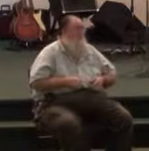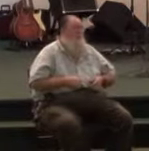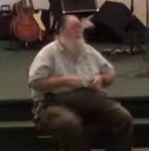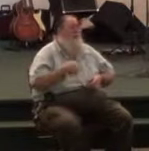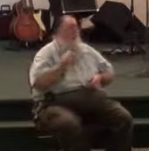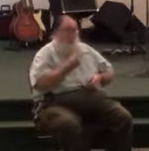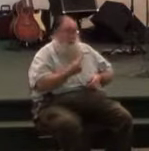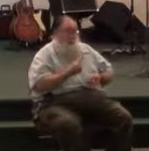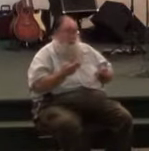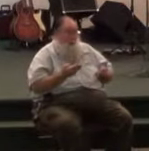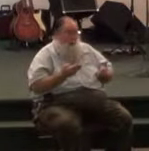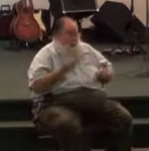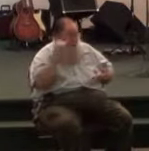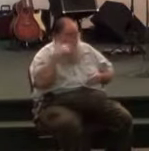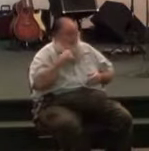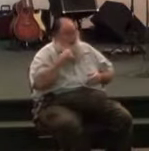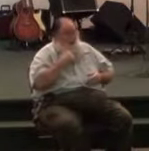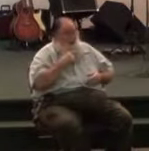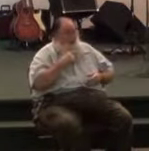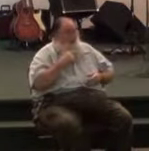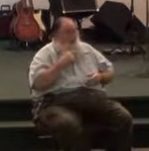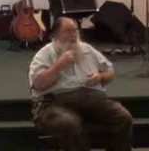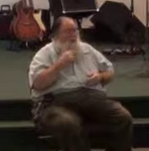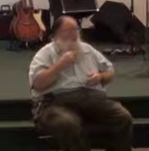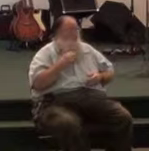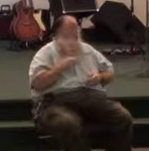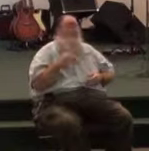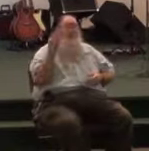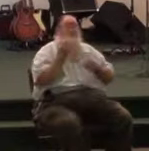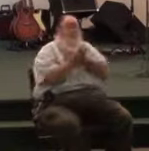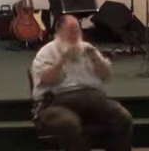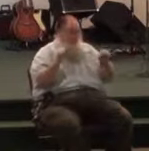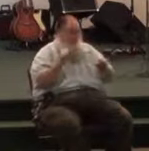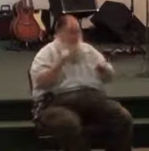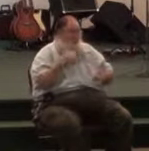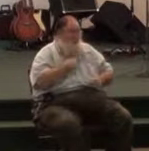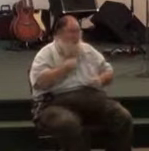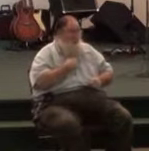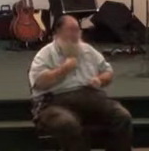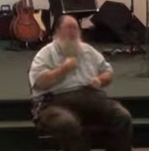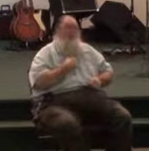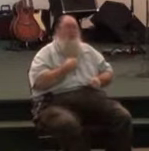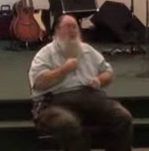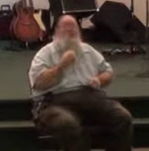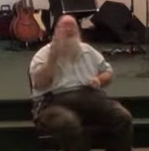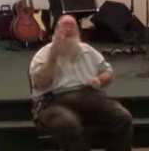And I'm telling you what, if he'd save Mikey, he'll save any one of you. Because you don't come